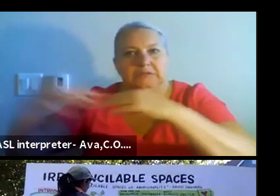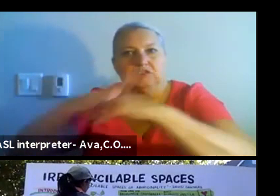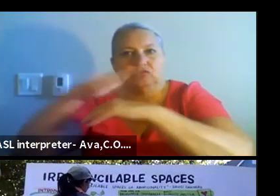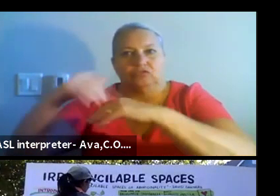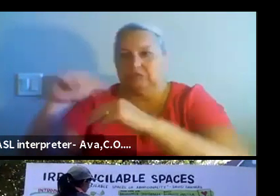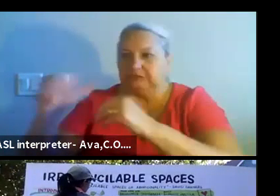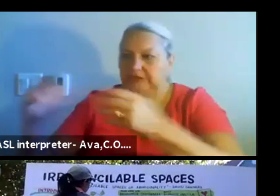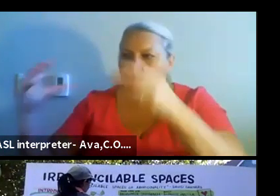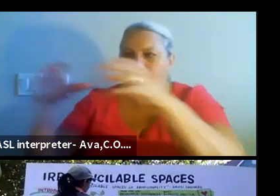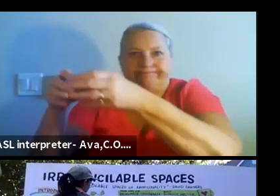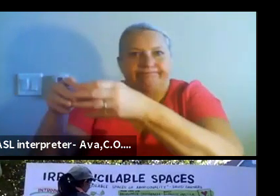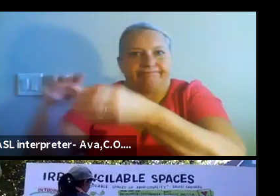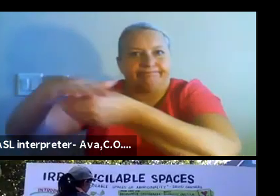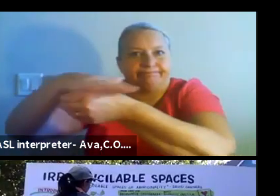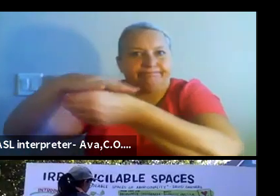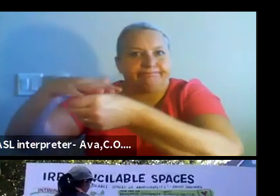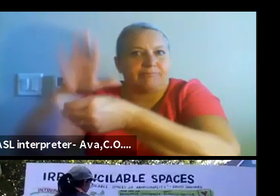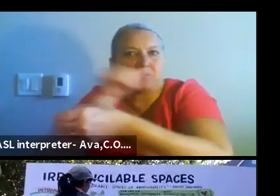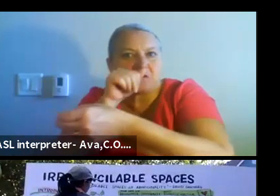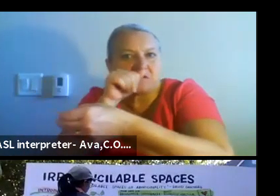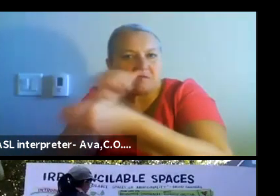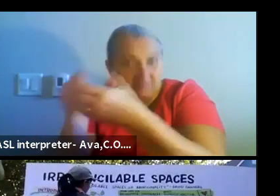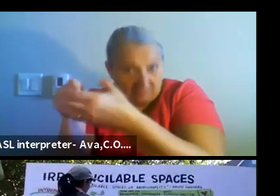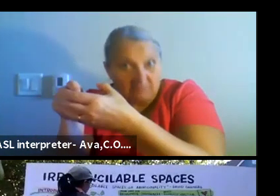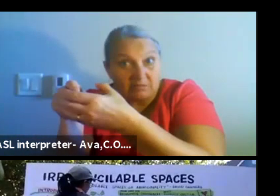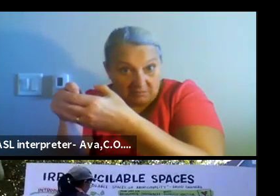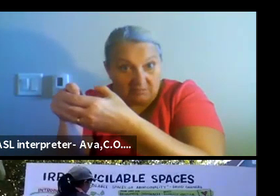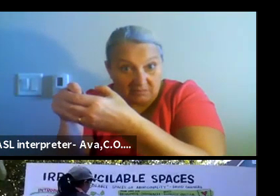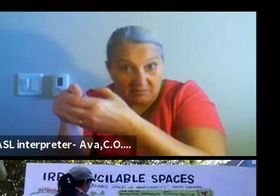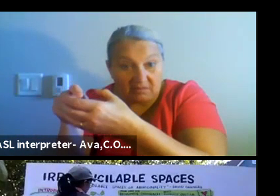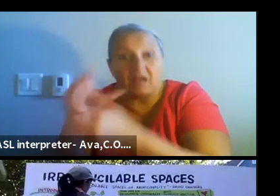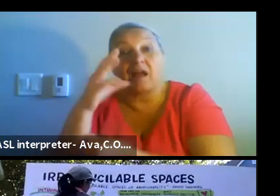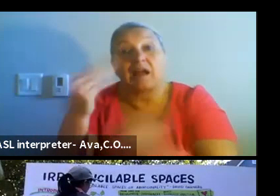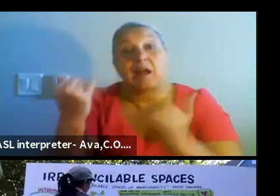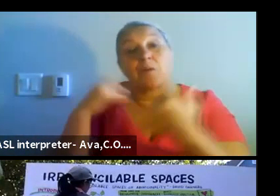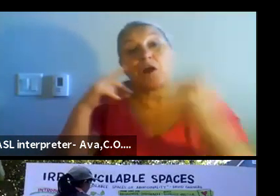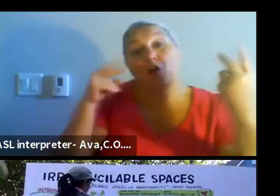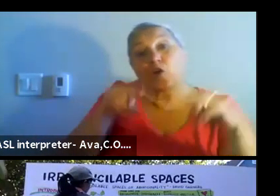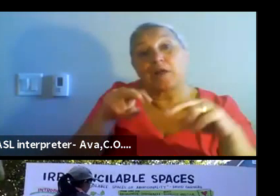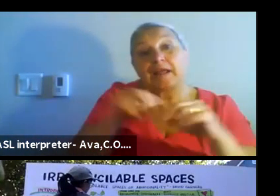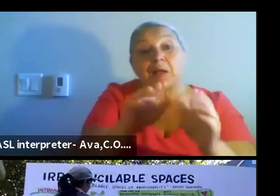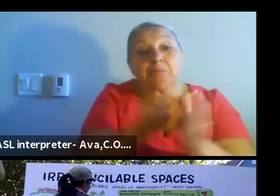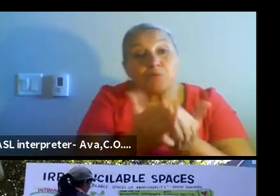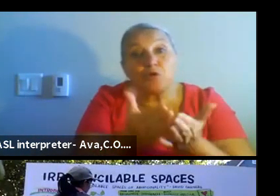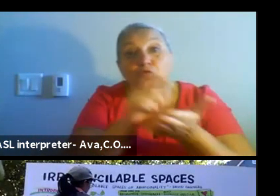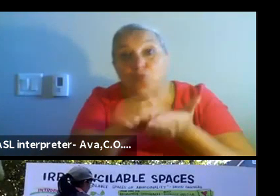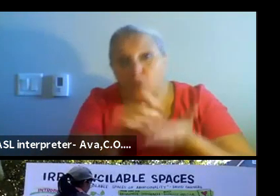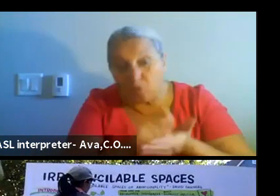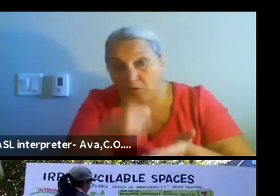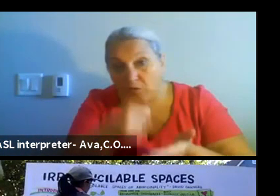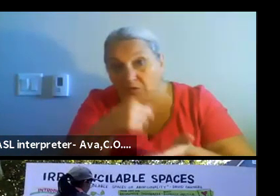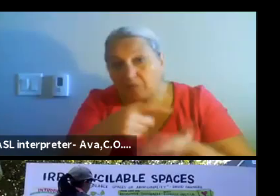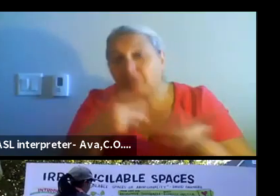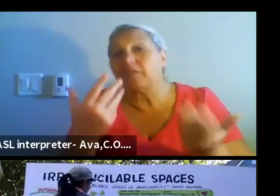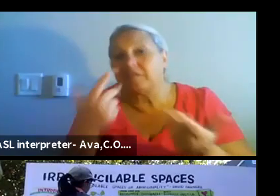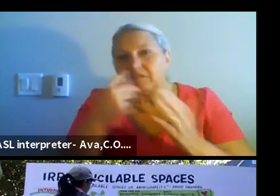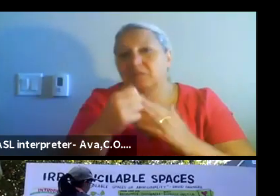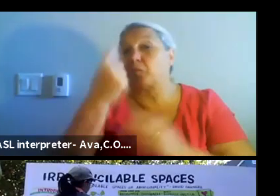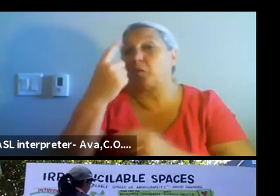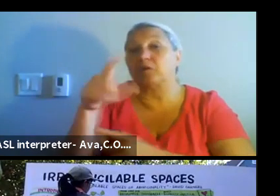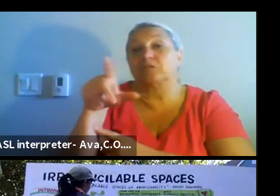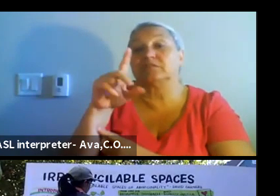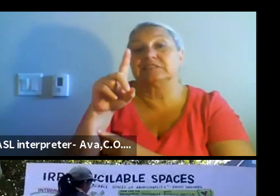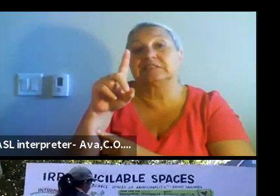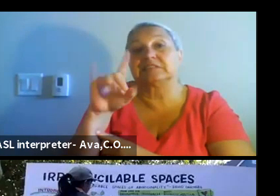gain access. Within the space of a book or journal, as Stolo scholar Dylan Robinson